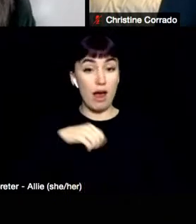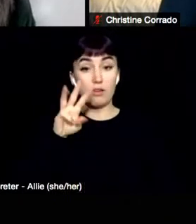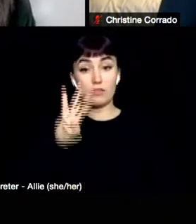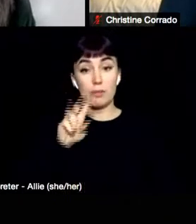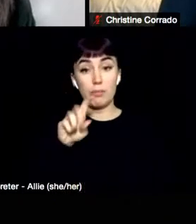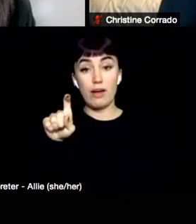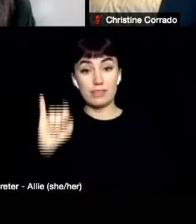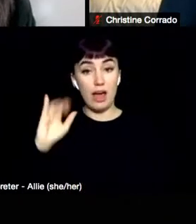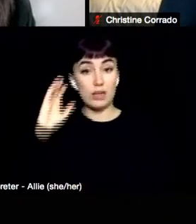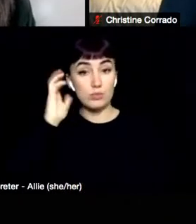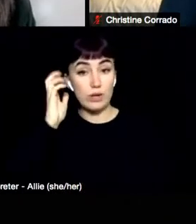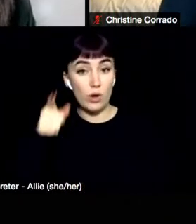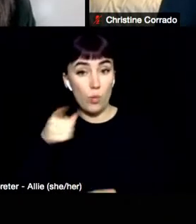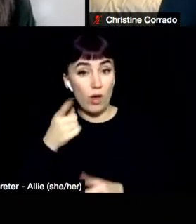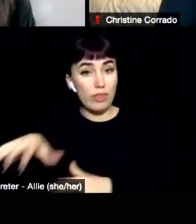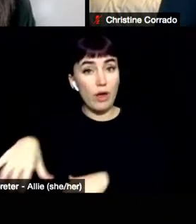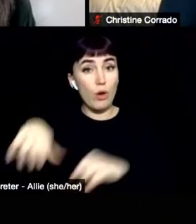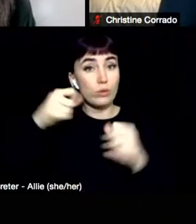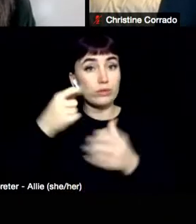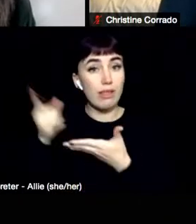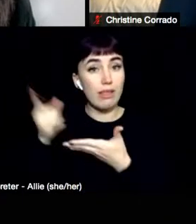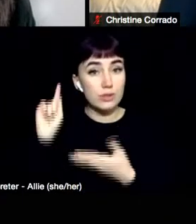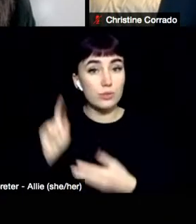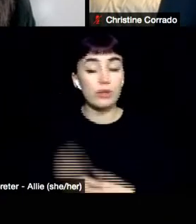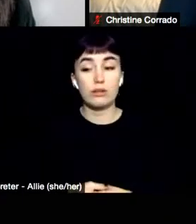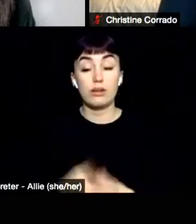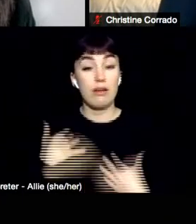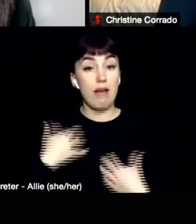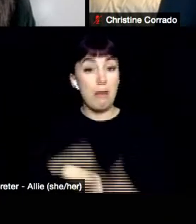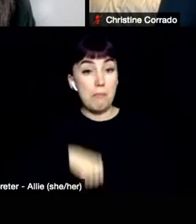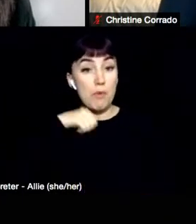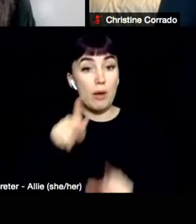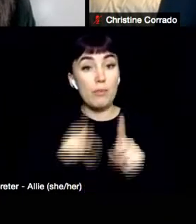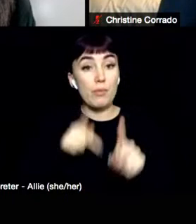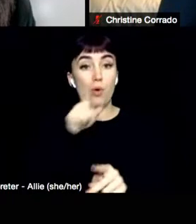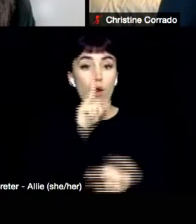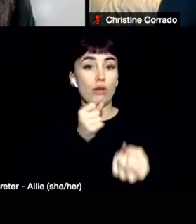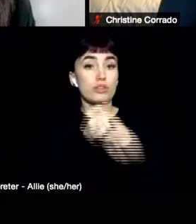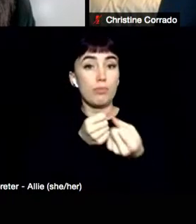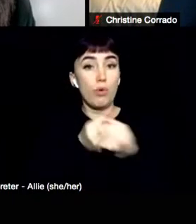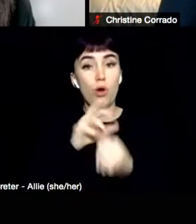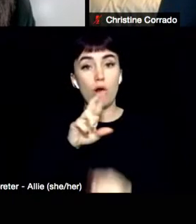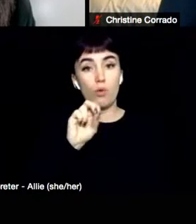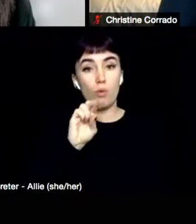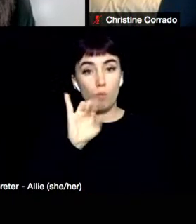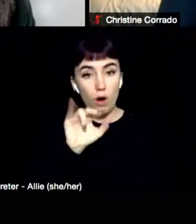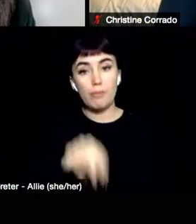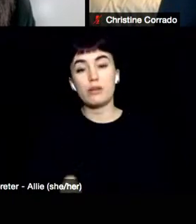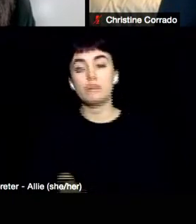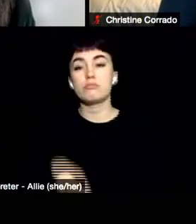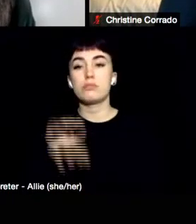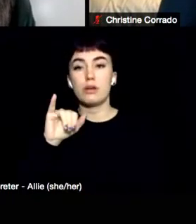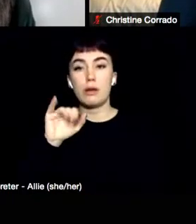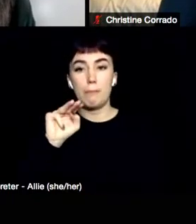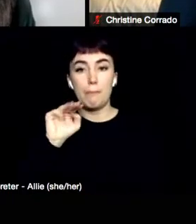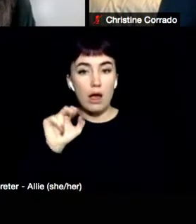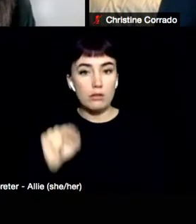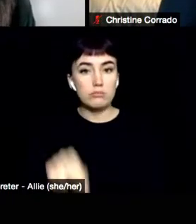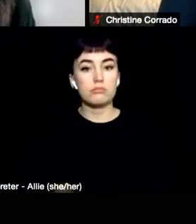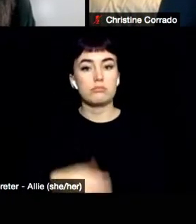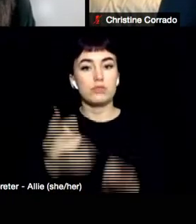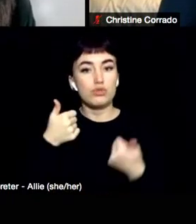WXXI did last week. And I'm proud of people who are supporting Robin and Iman and are trying